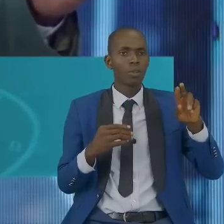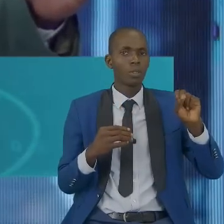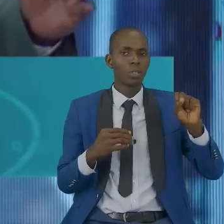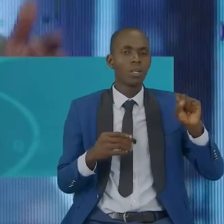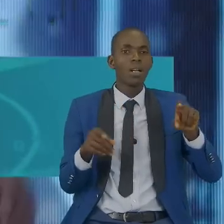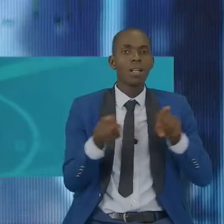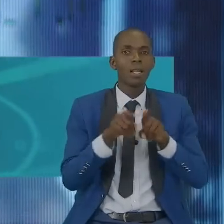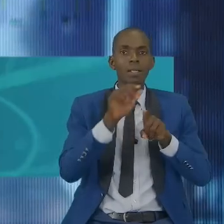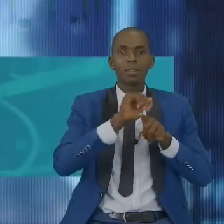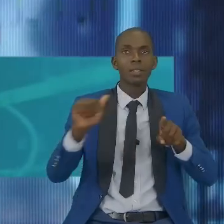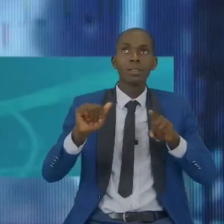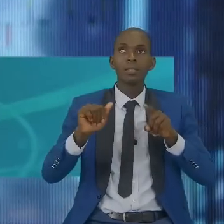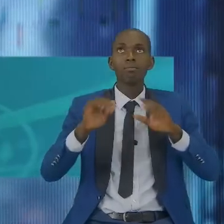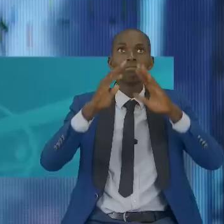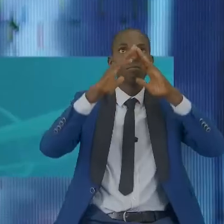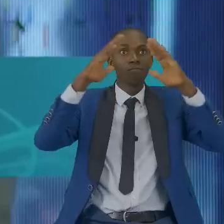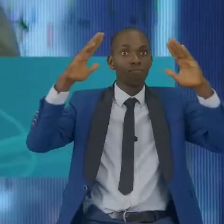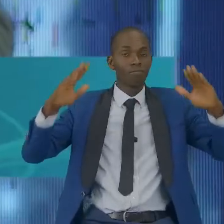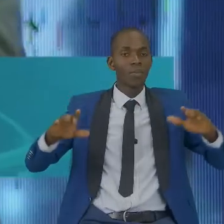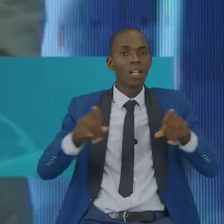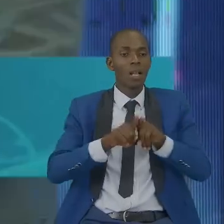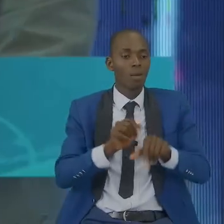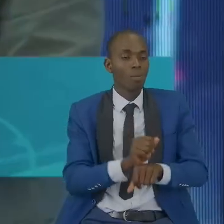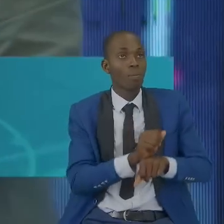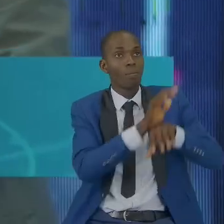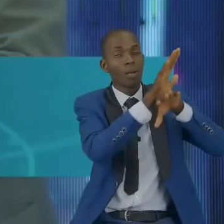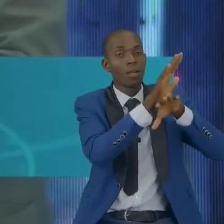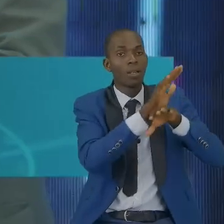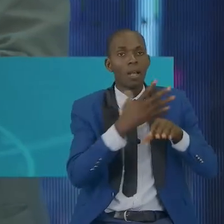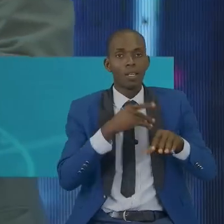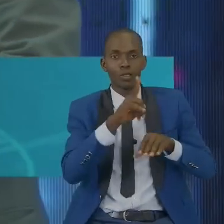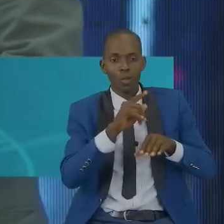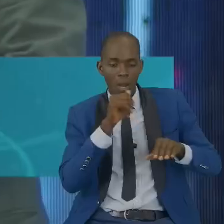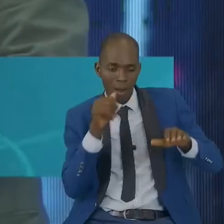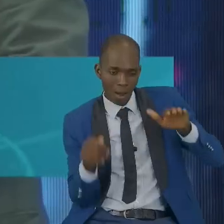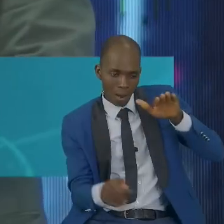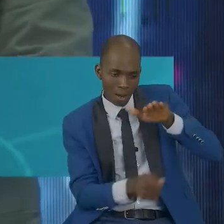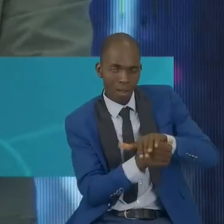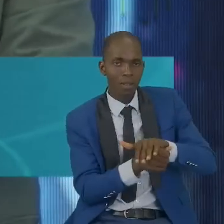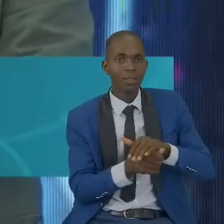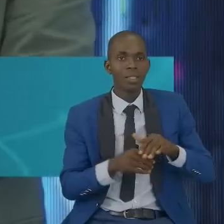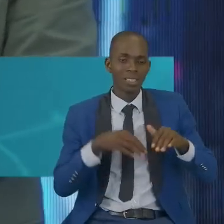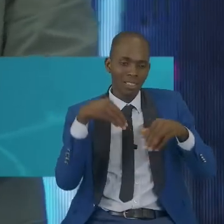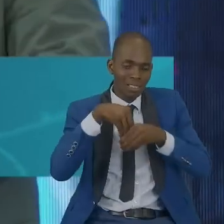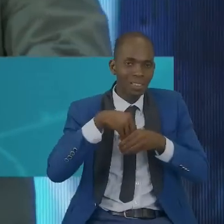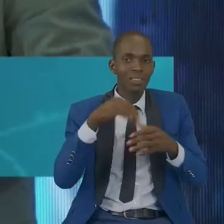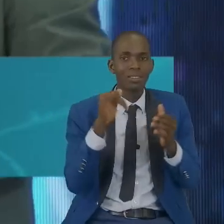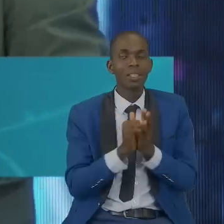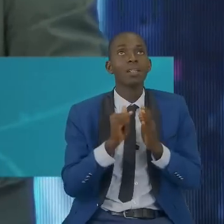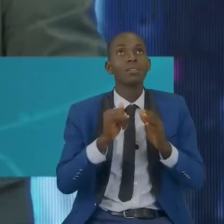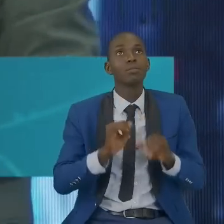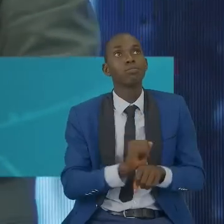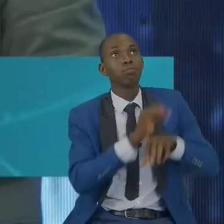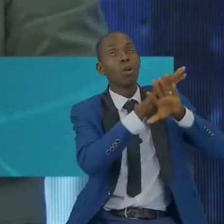cave, like a mountain, and then you enter into that fortress, all the rain